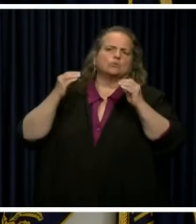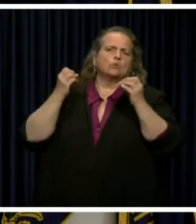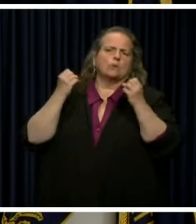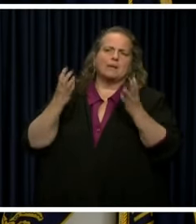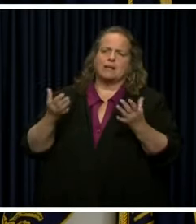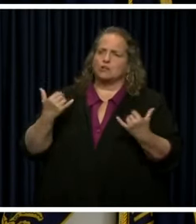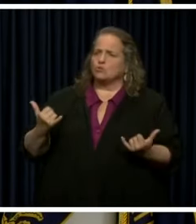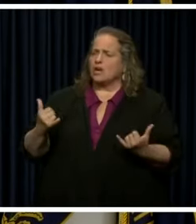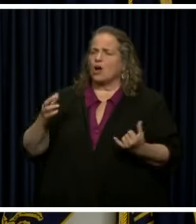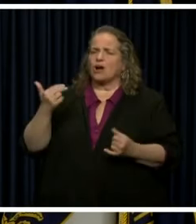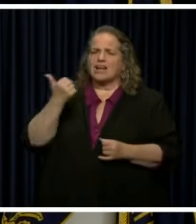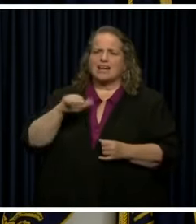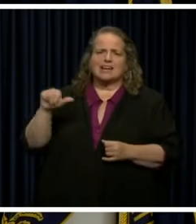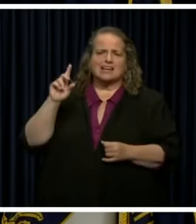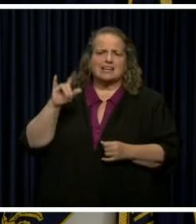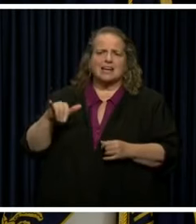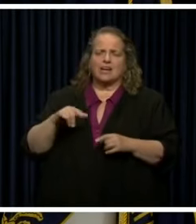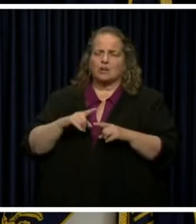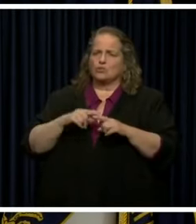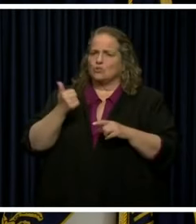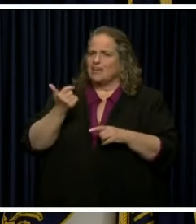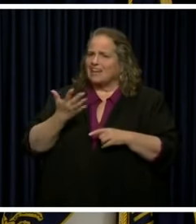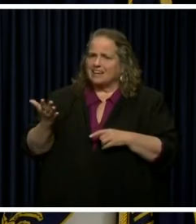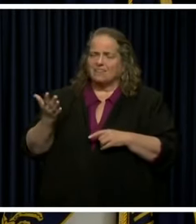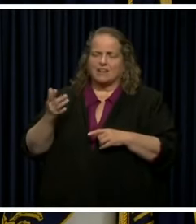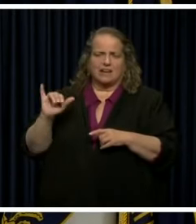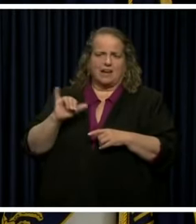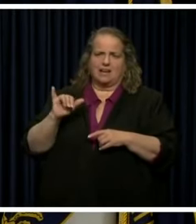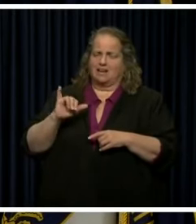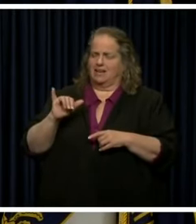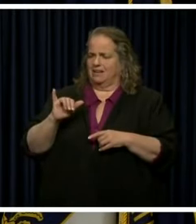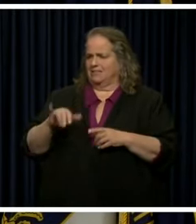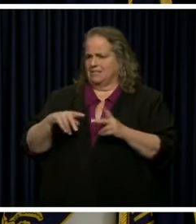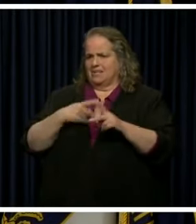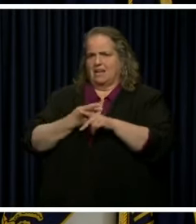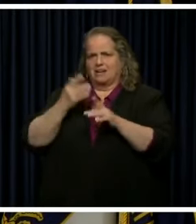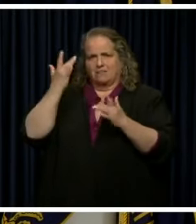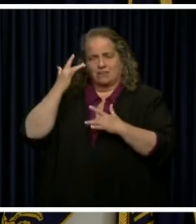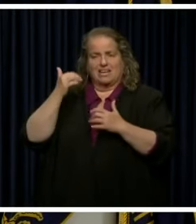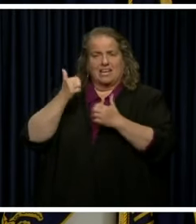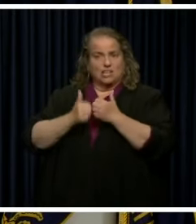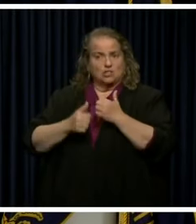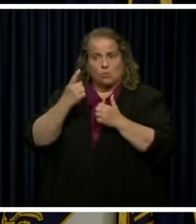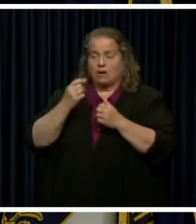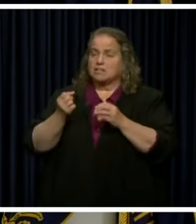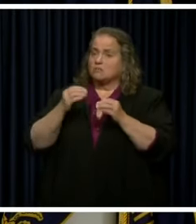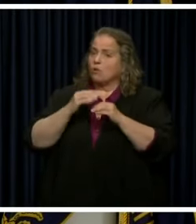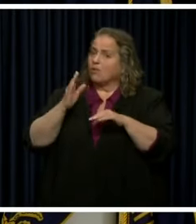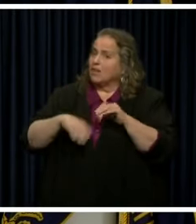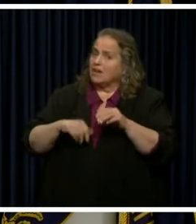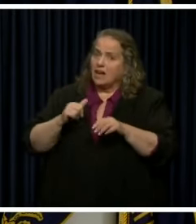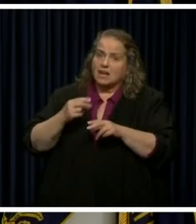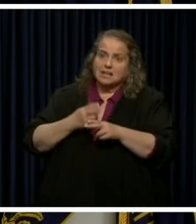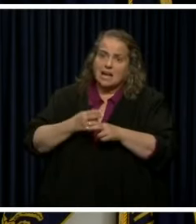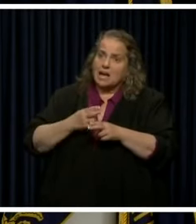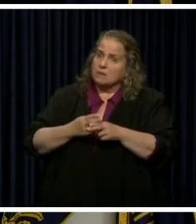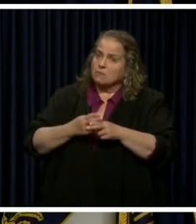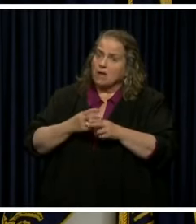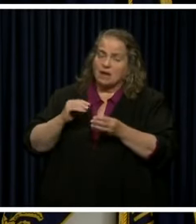day to something like this. Each one is more than a name, than